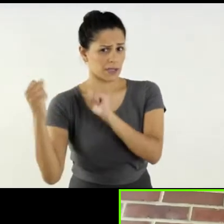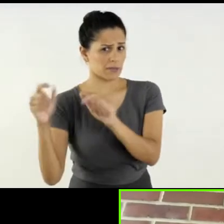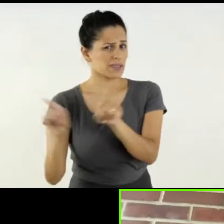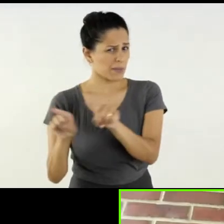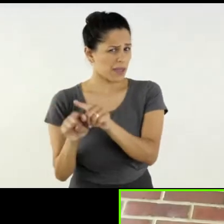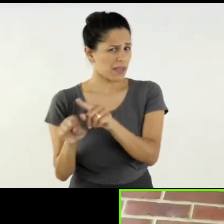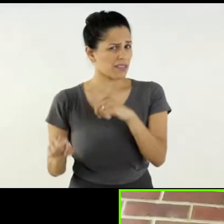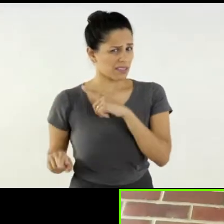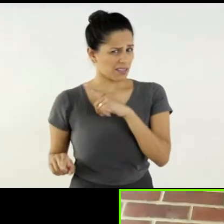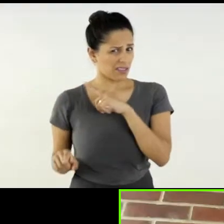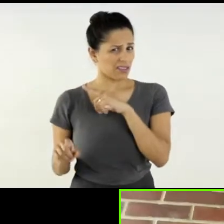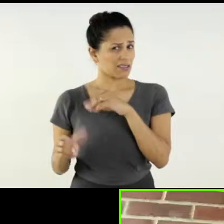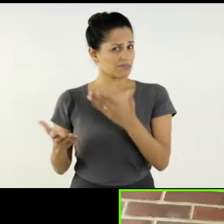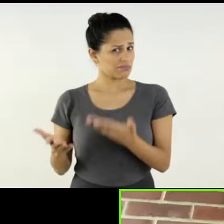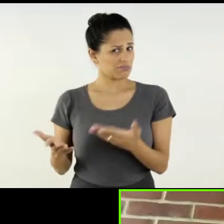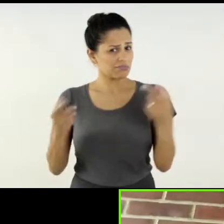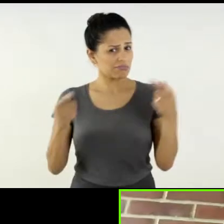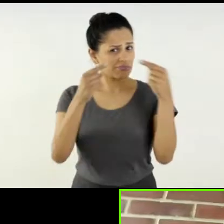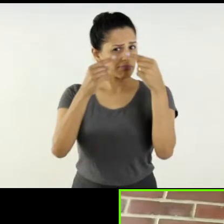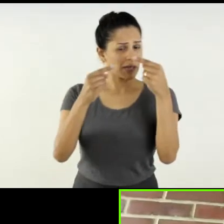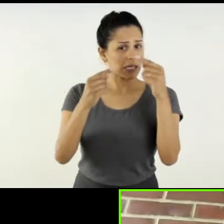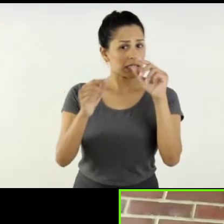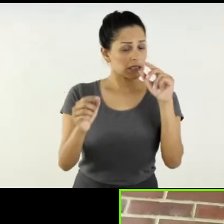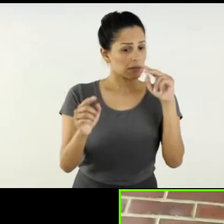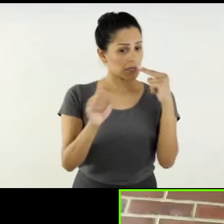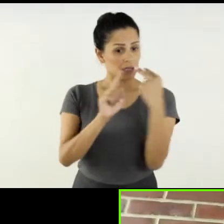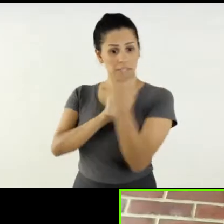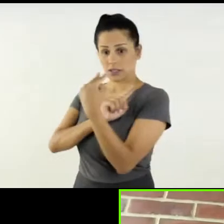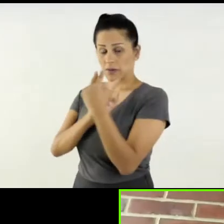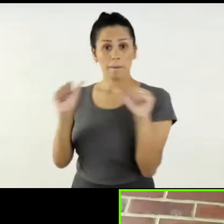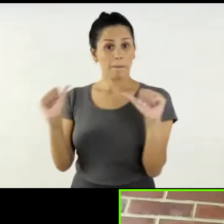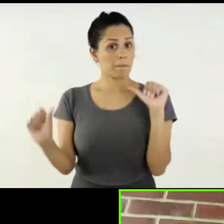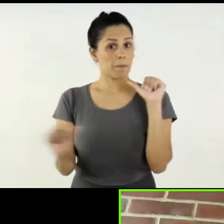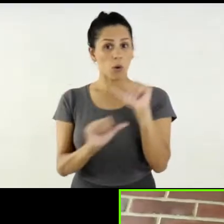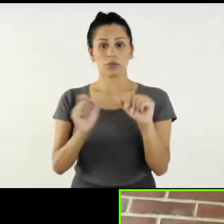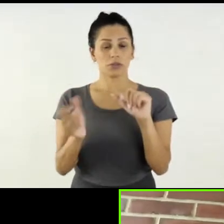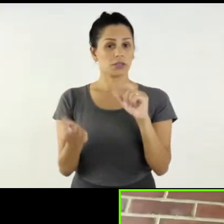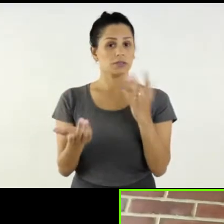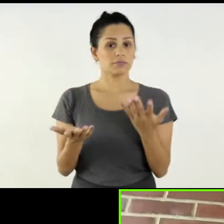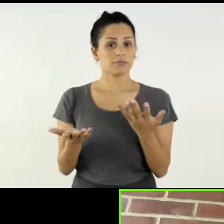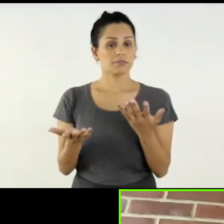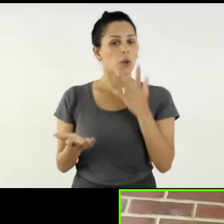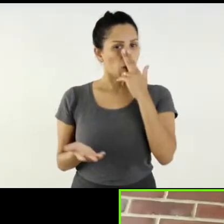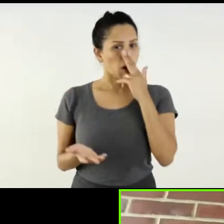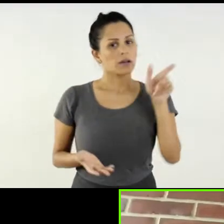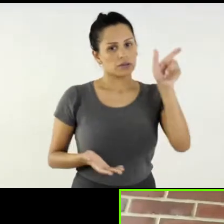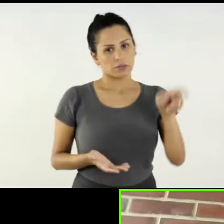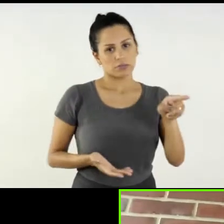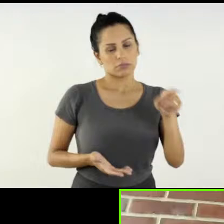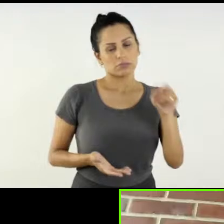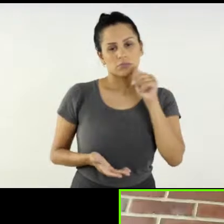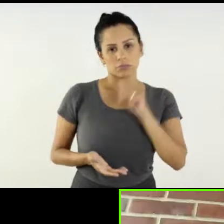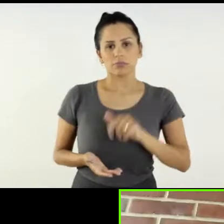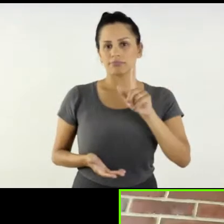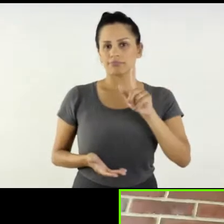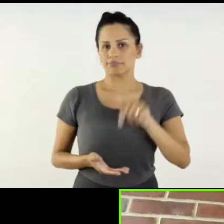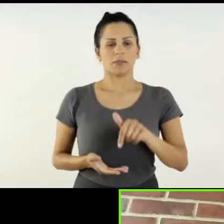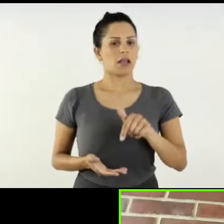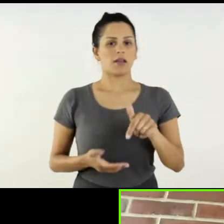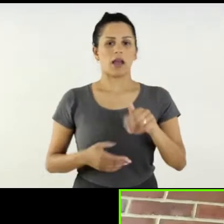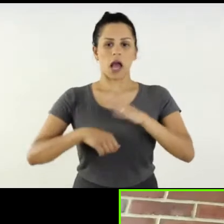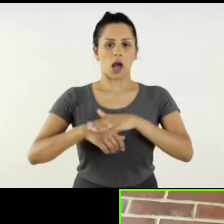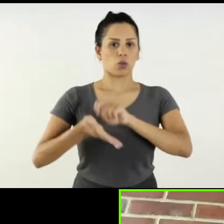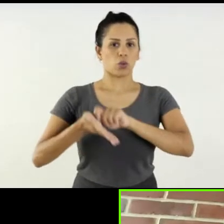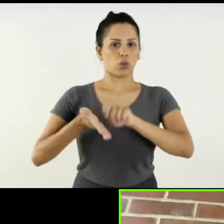writer and thinker of our time, Sarah Ahmed, queer, you know, feminist writer and thinker of our time, has posed,